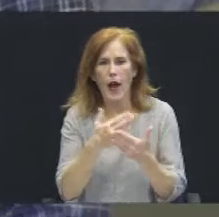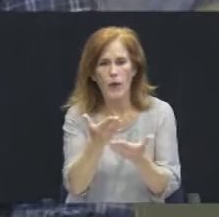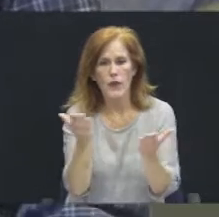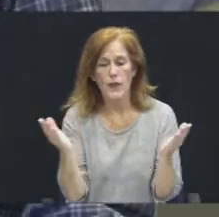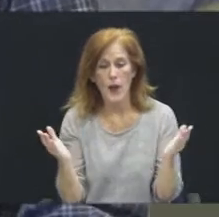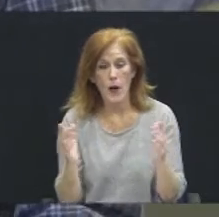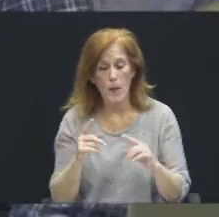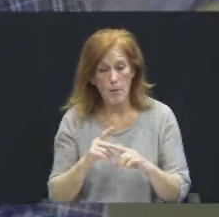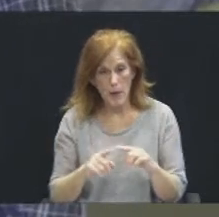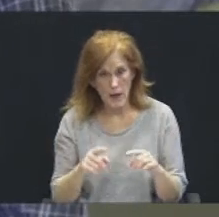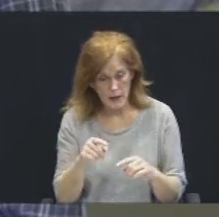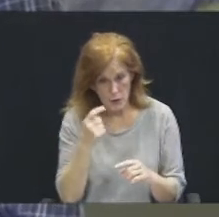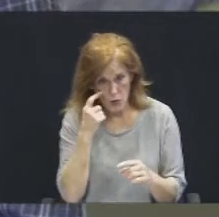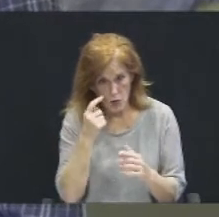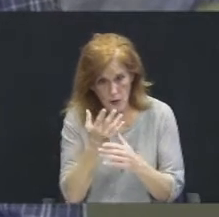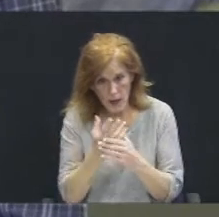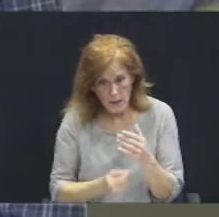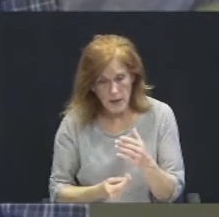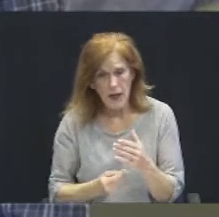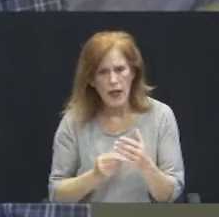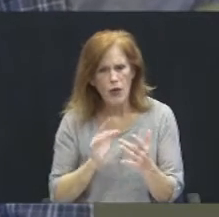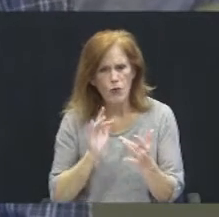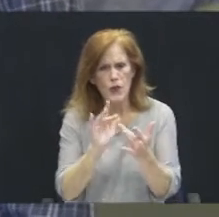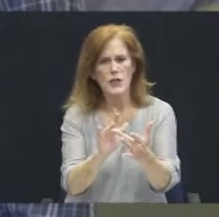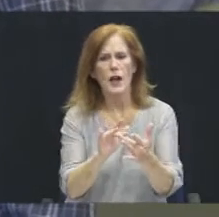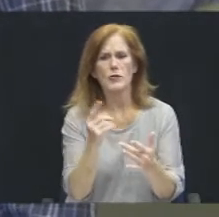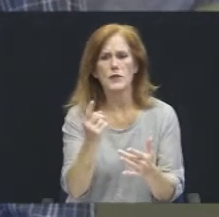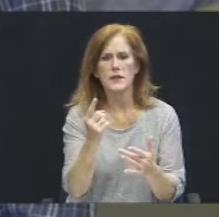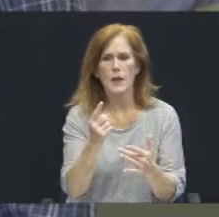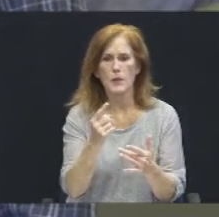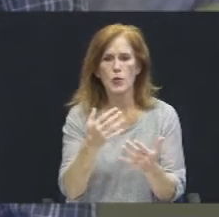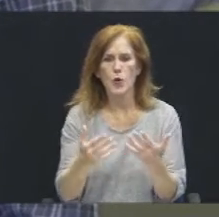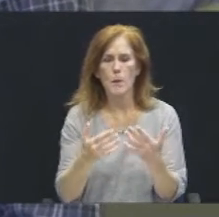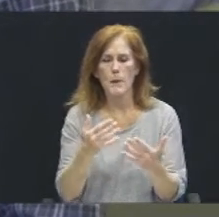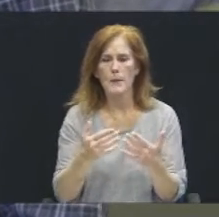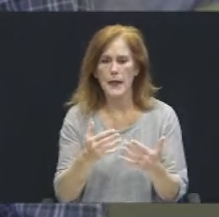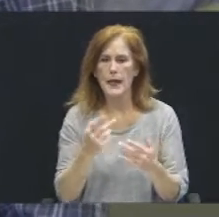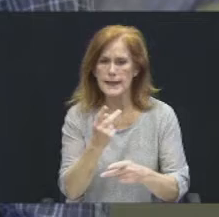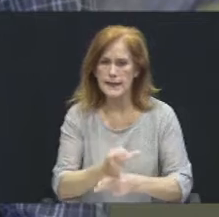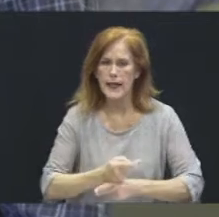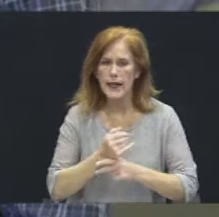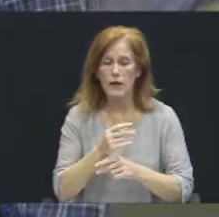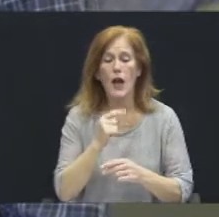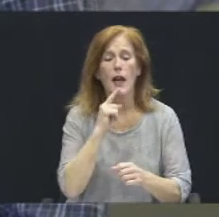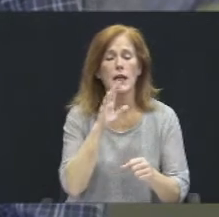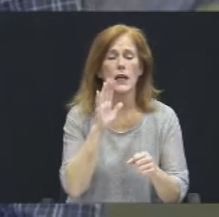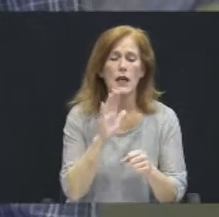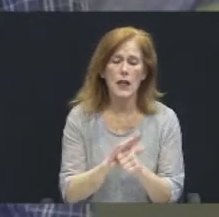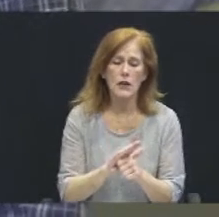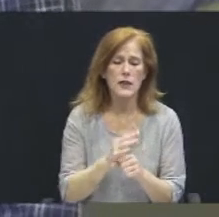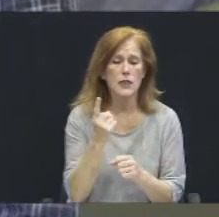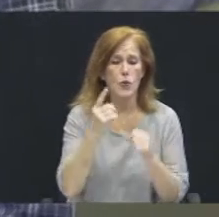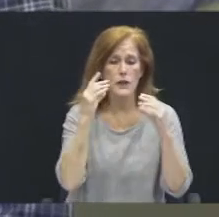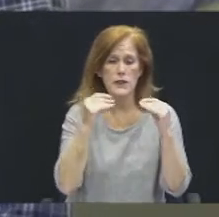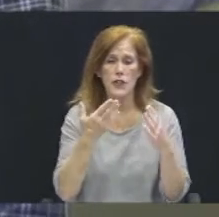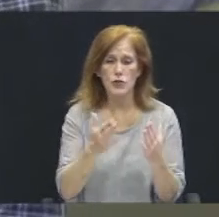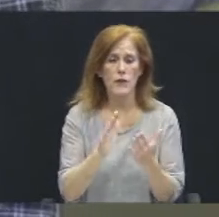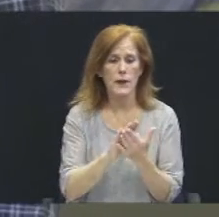see that gap, reach out to someone who can try and fill that gap. I guarantee you there's a teacher within that school district